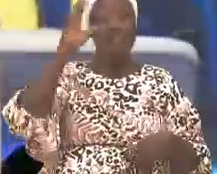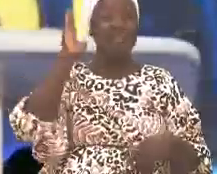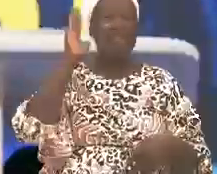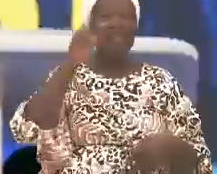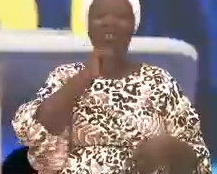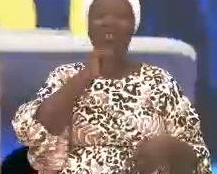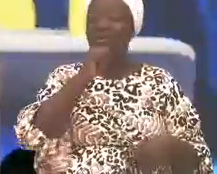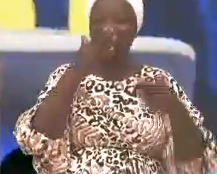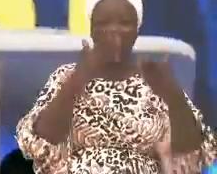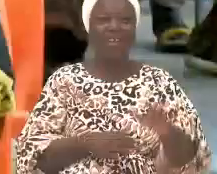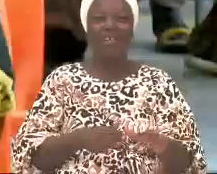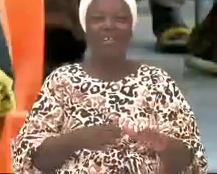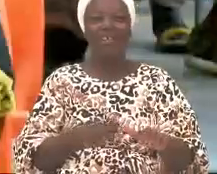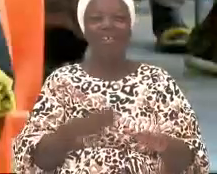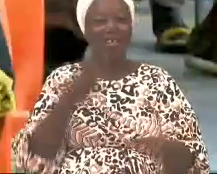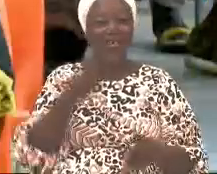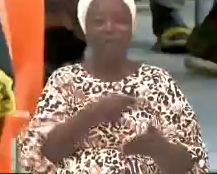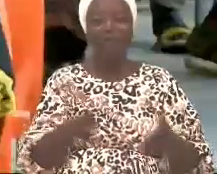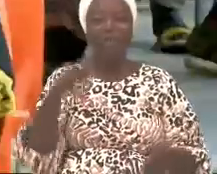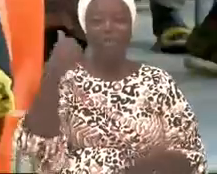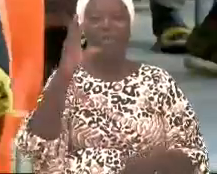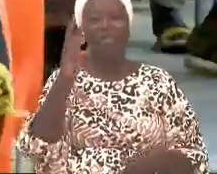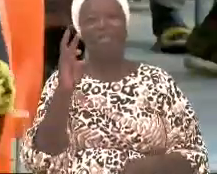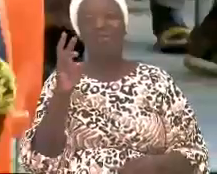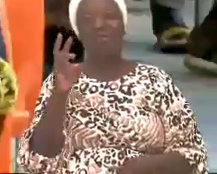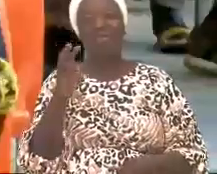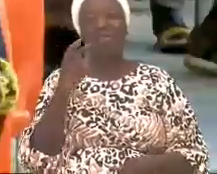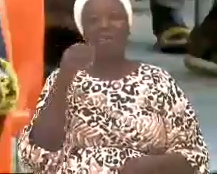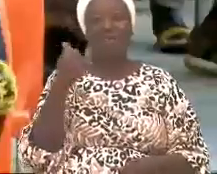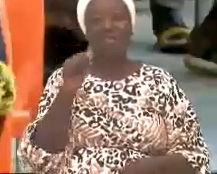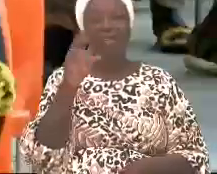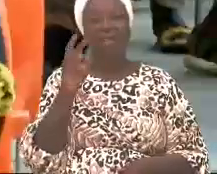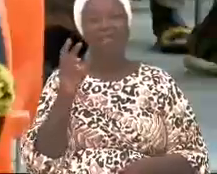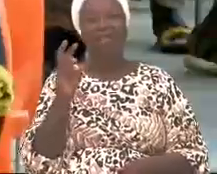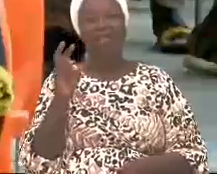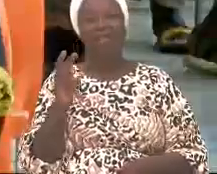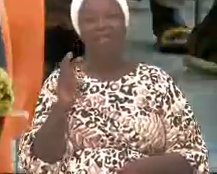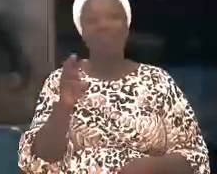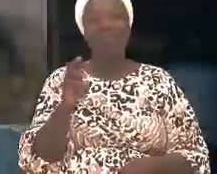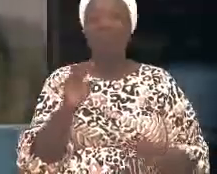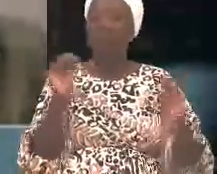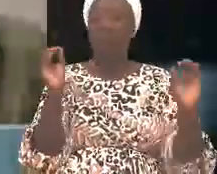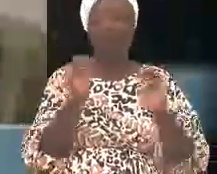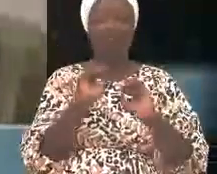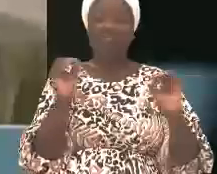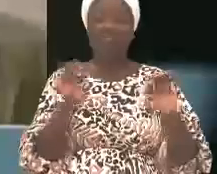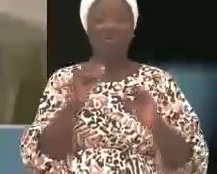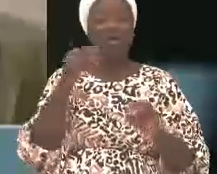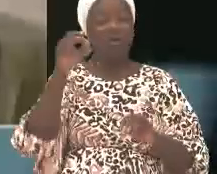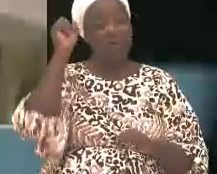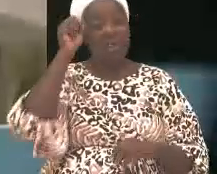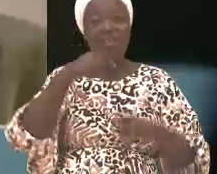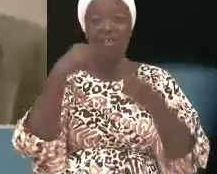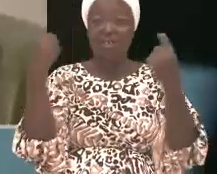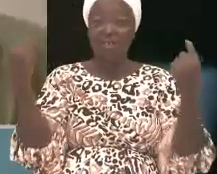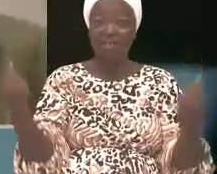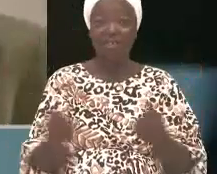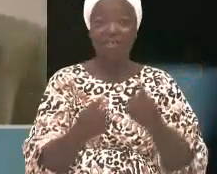die. Look at verse 16. In verse 16, none of his sins that he